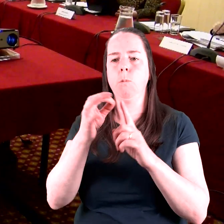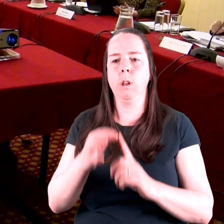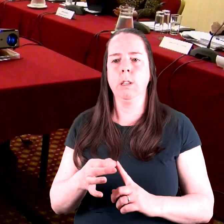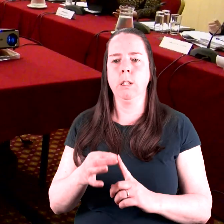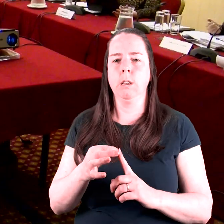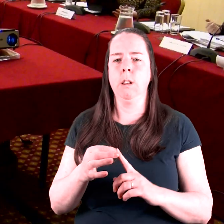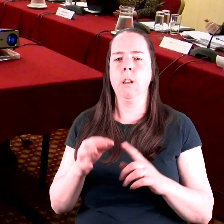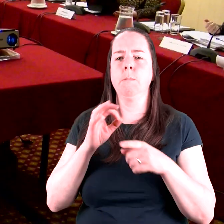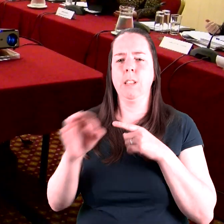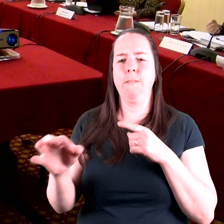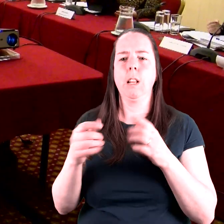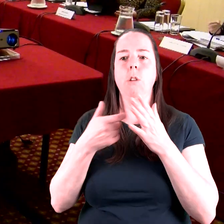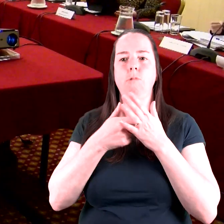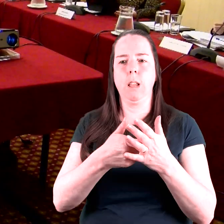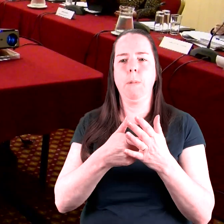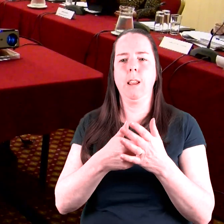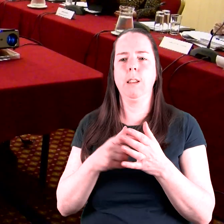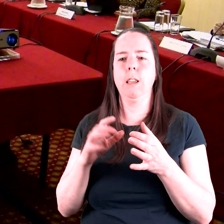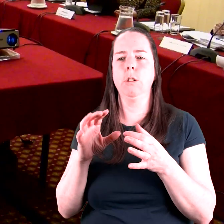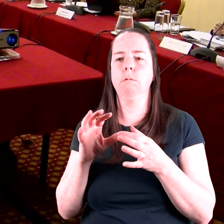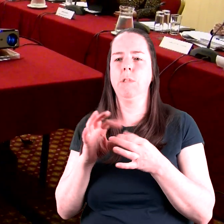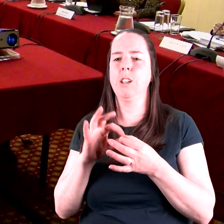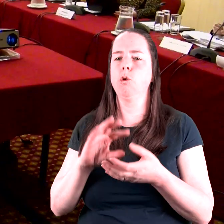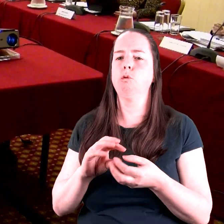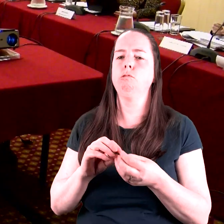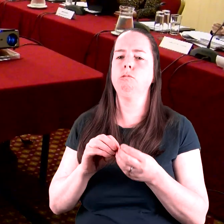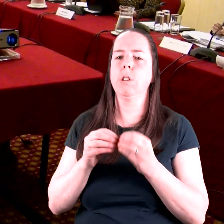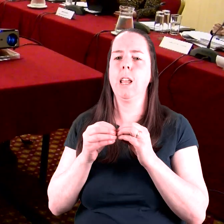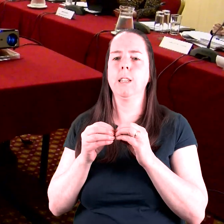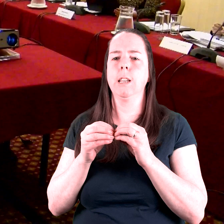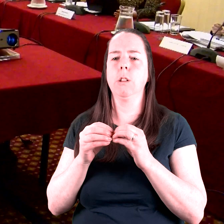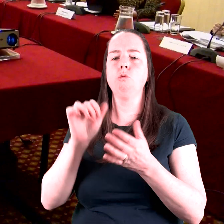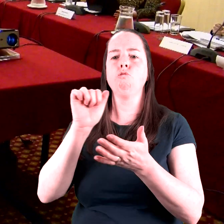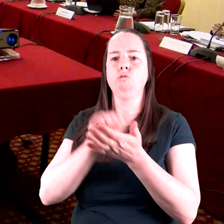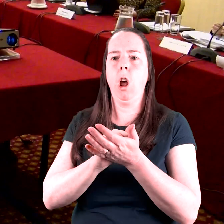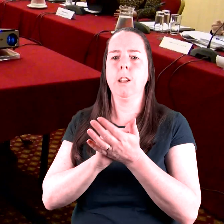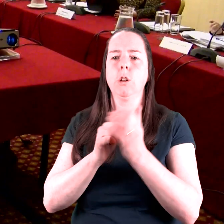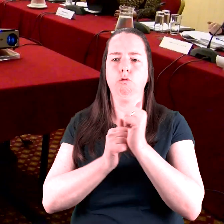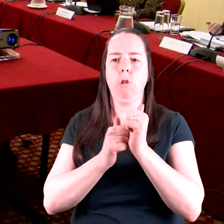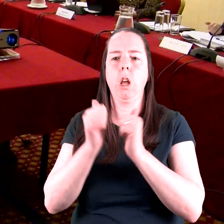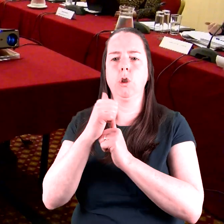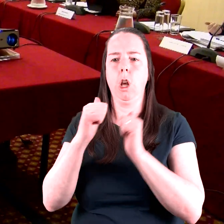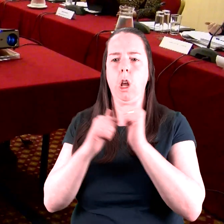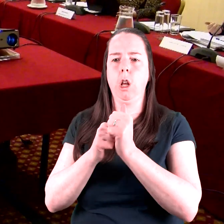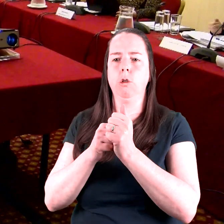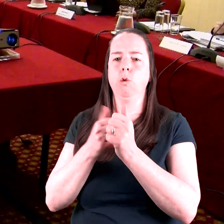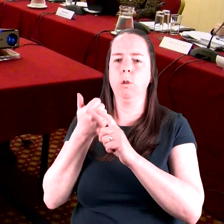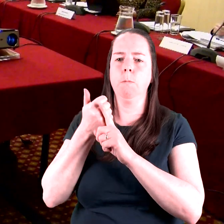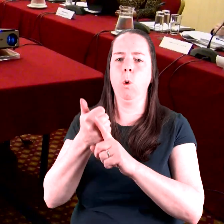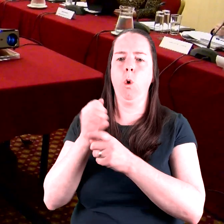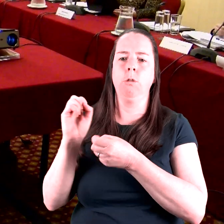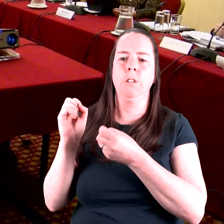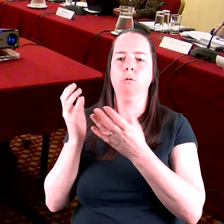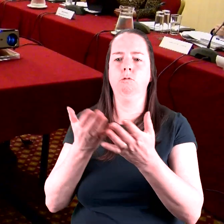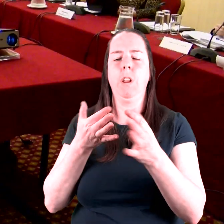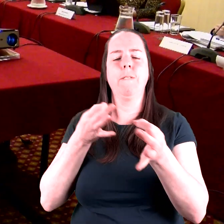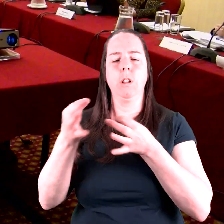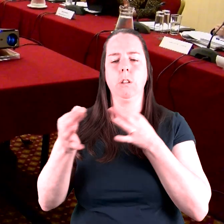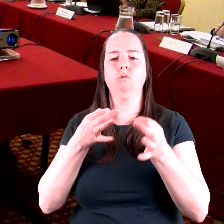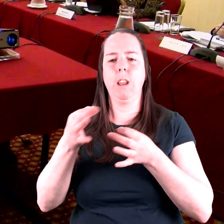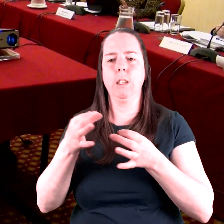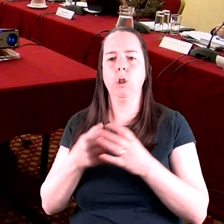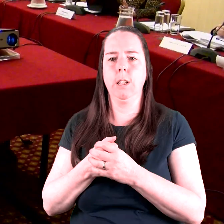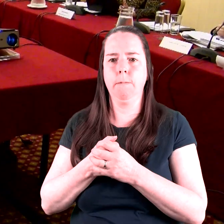In particular, a recommendation about actually creating the right infrastructure to support the delivery of the